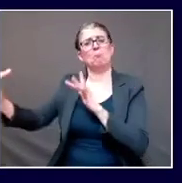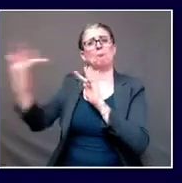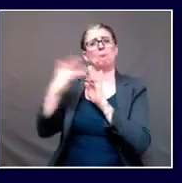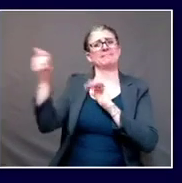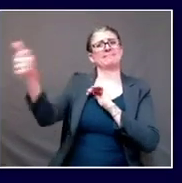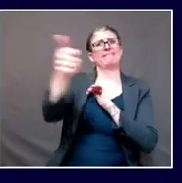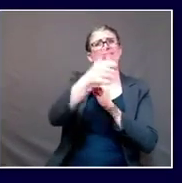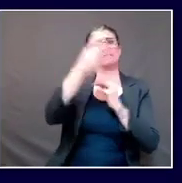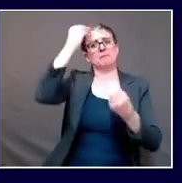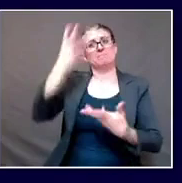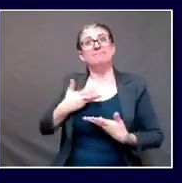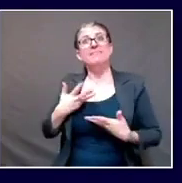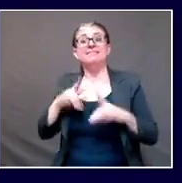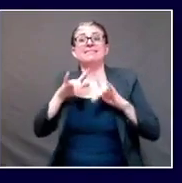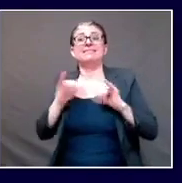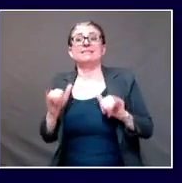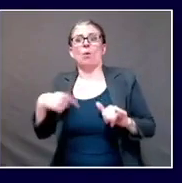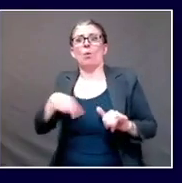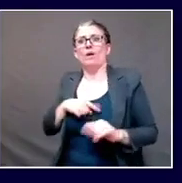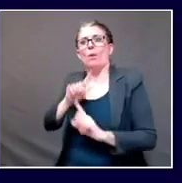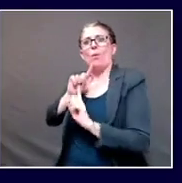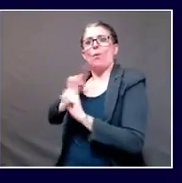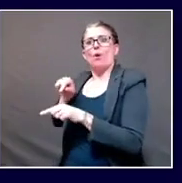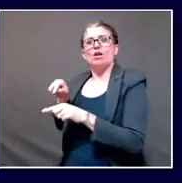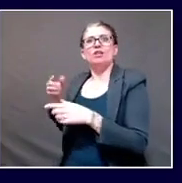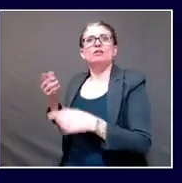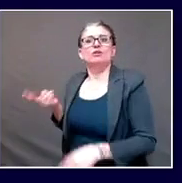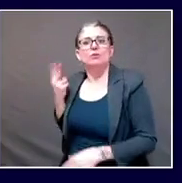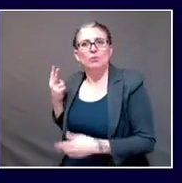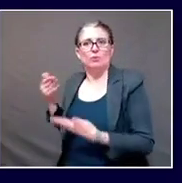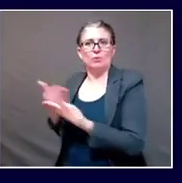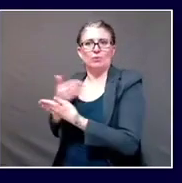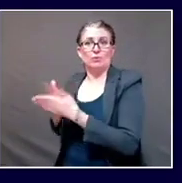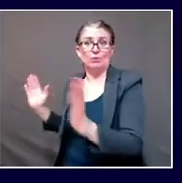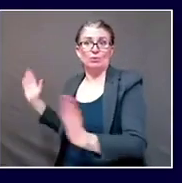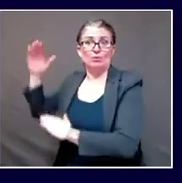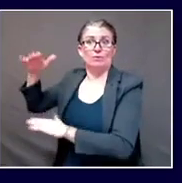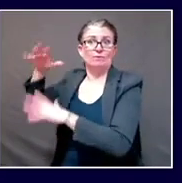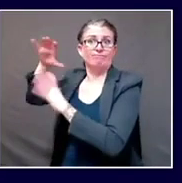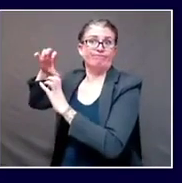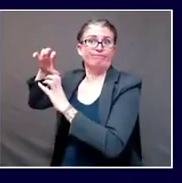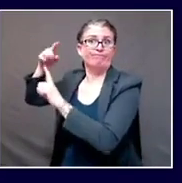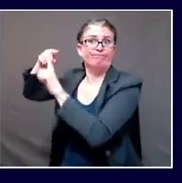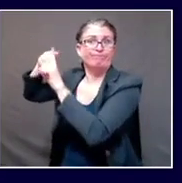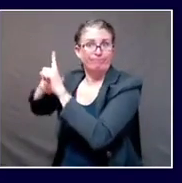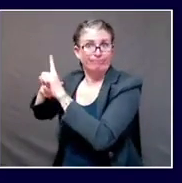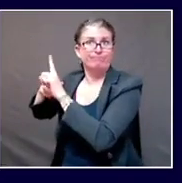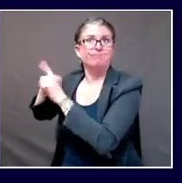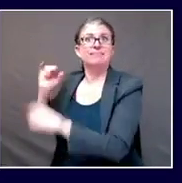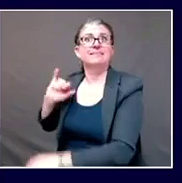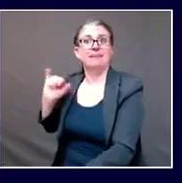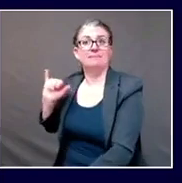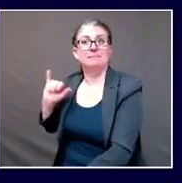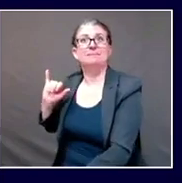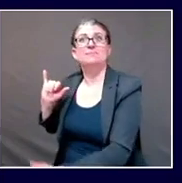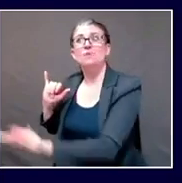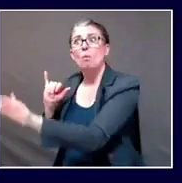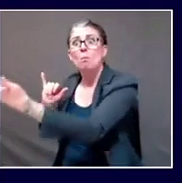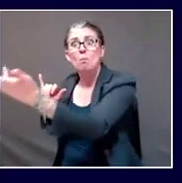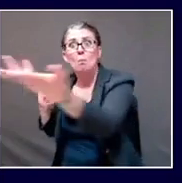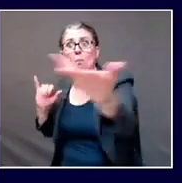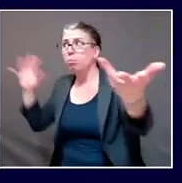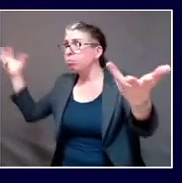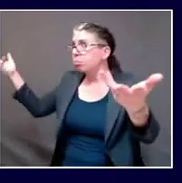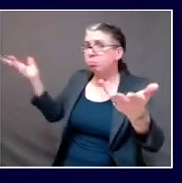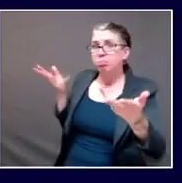for our warehouse, we've also been able to work with those partners to secure additional cold storage space at our central warehouse.